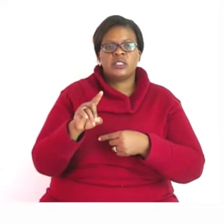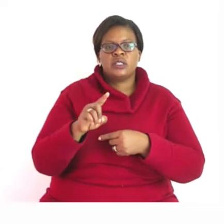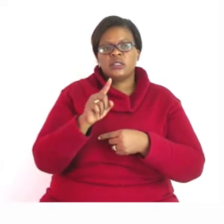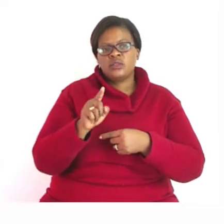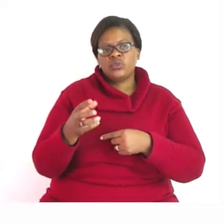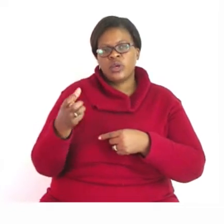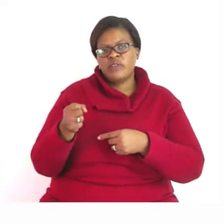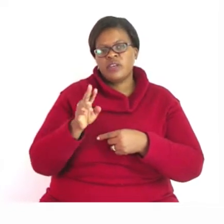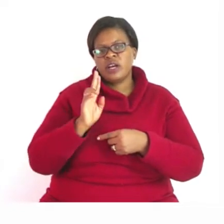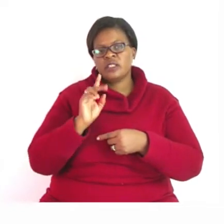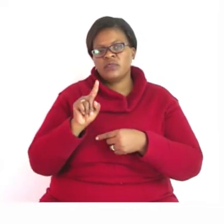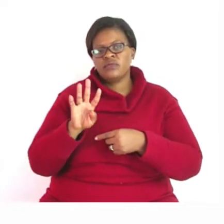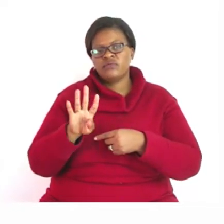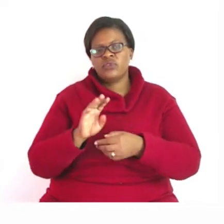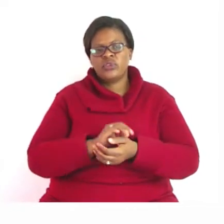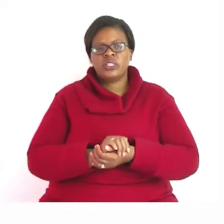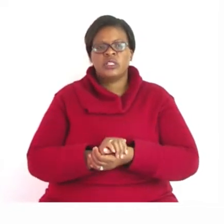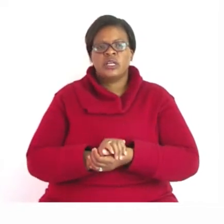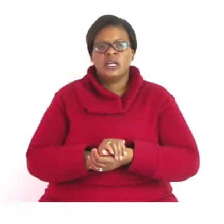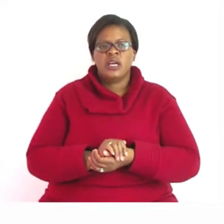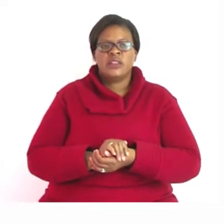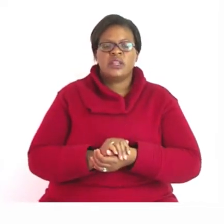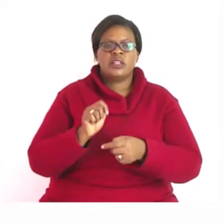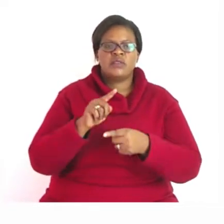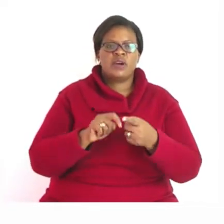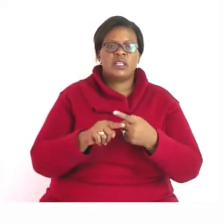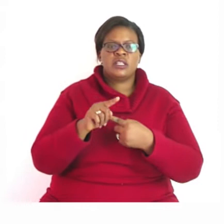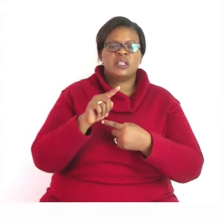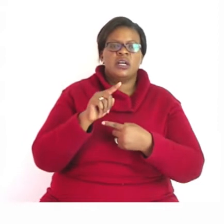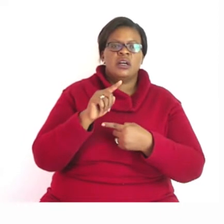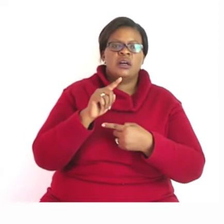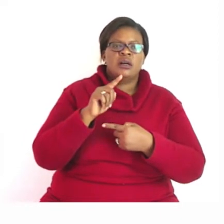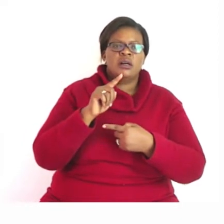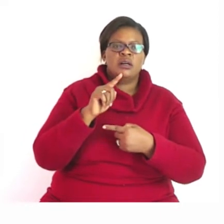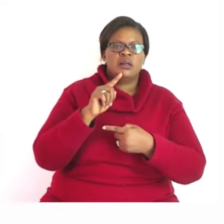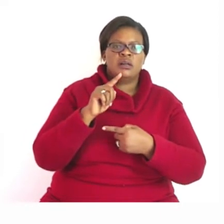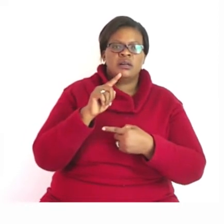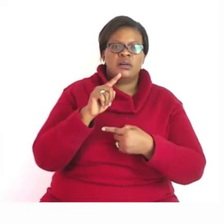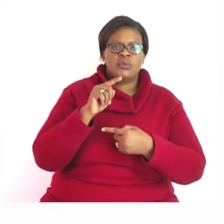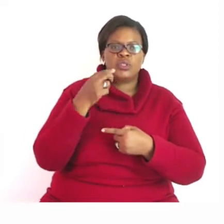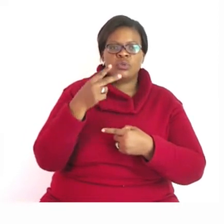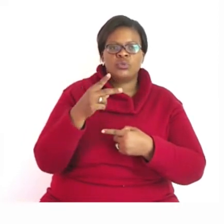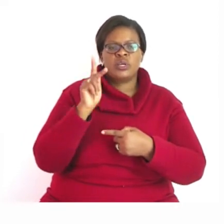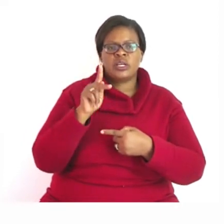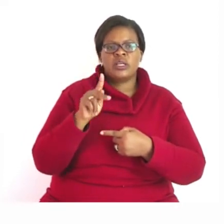So, moving to the ladder method, we are halving